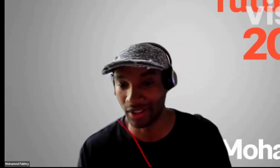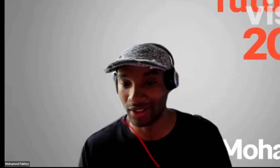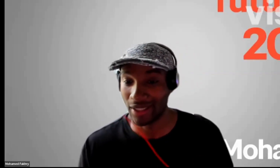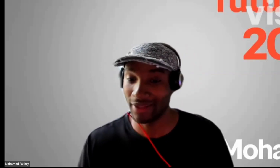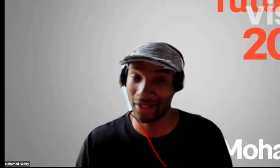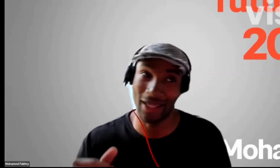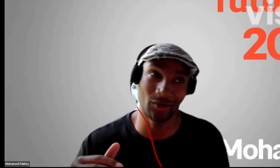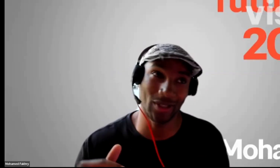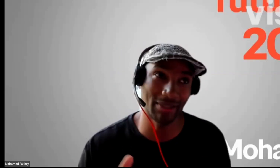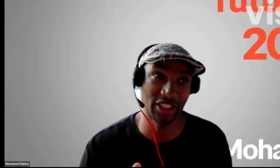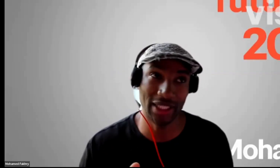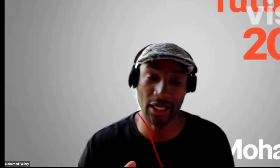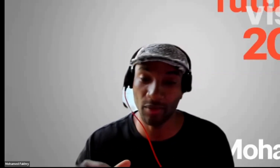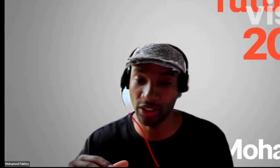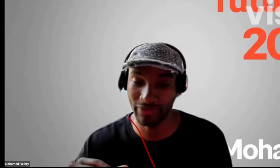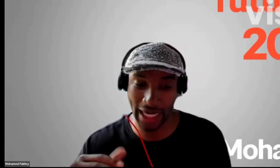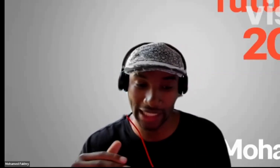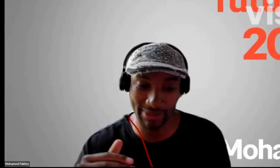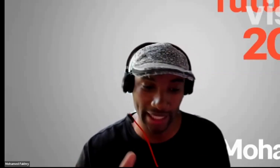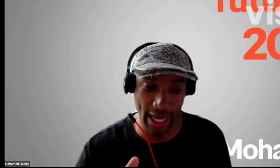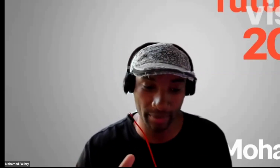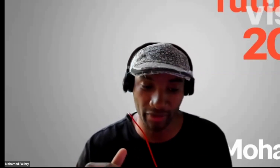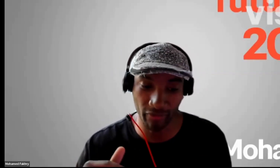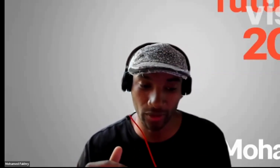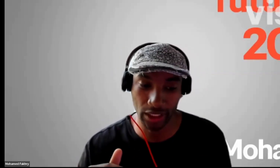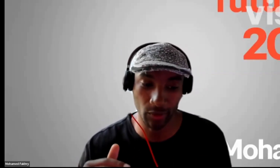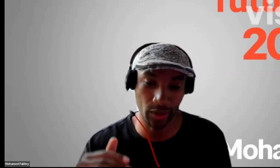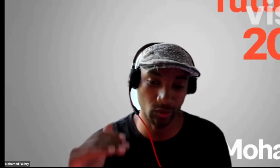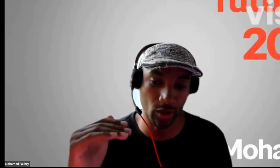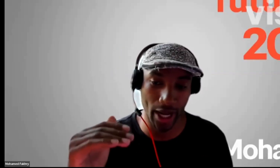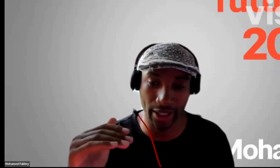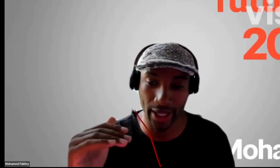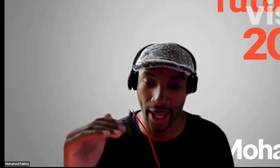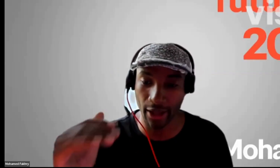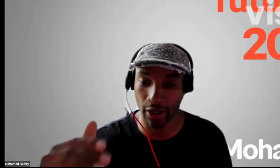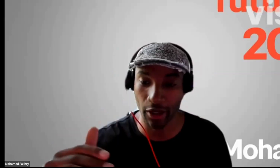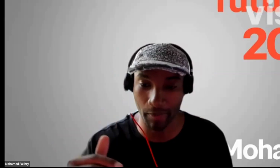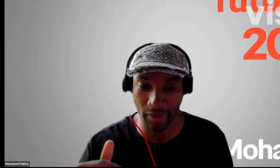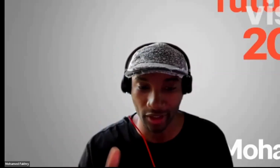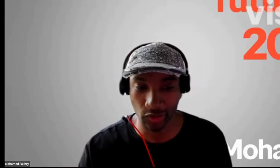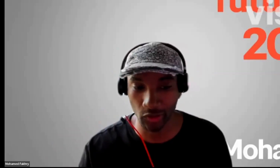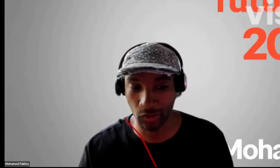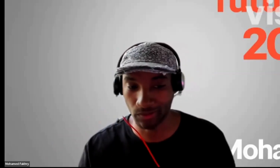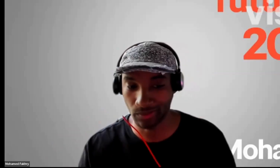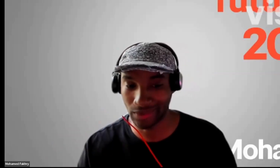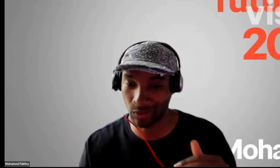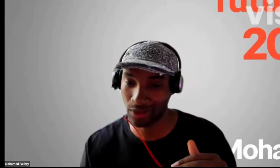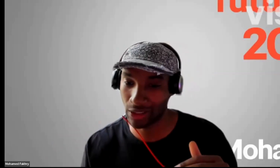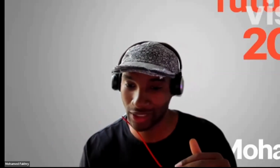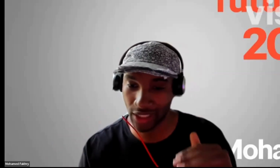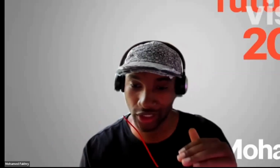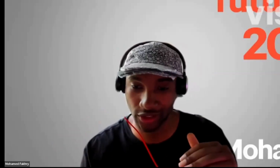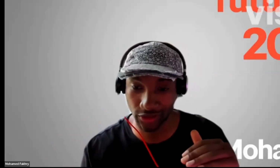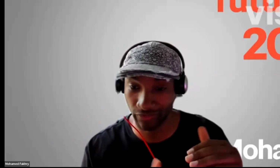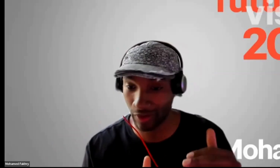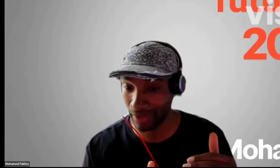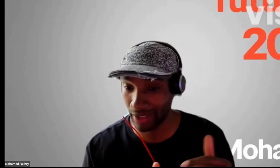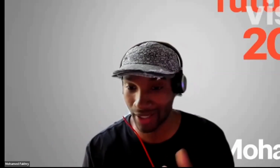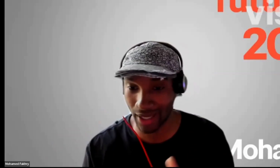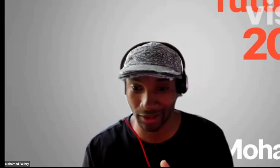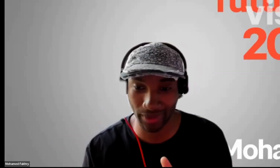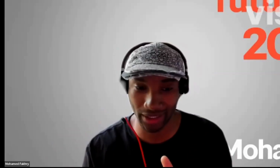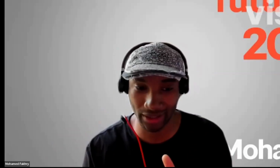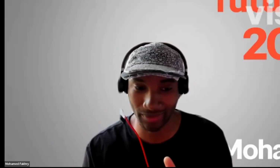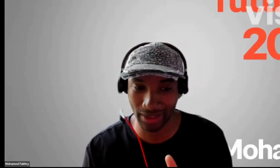lower. And then like you can imagine, like most of the classmates I had before, they were 2 grade higher up. So that was just a challenge for